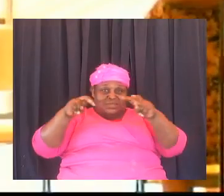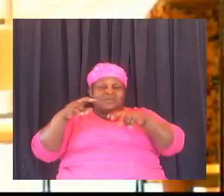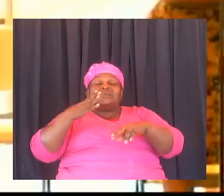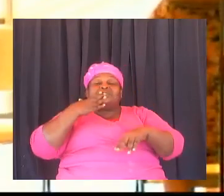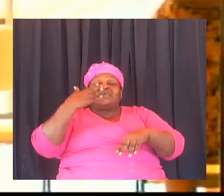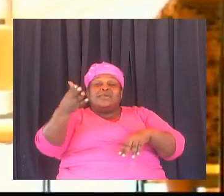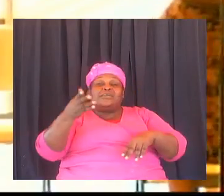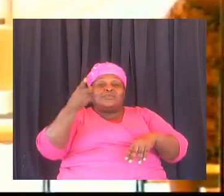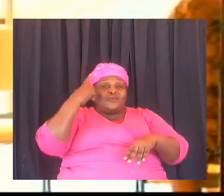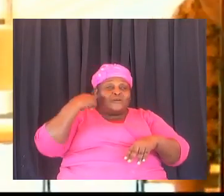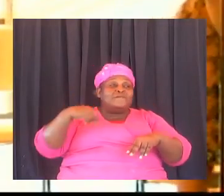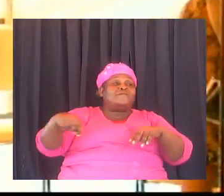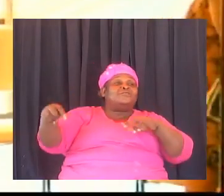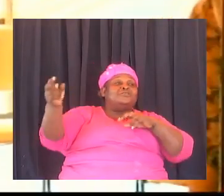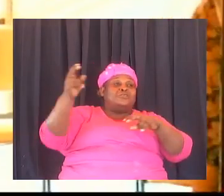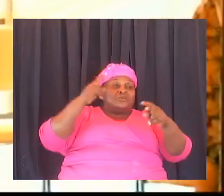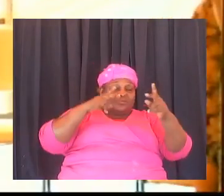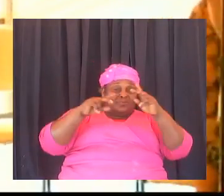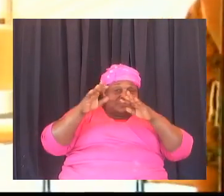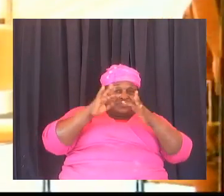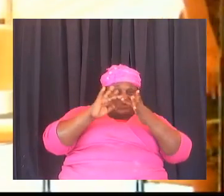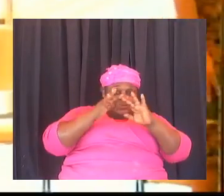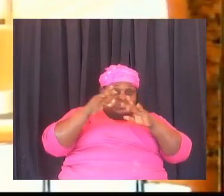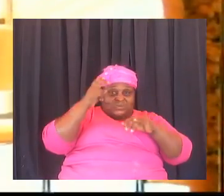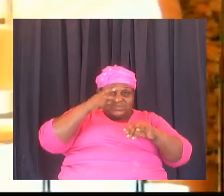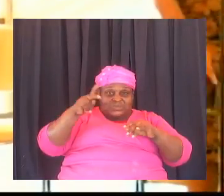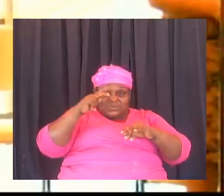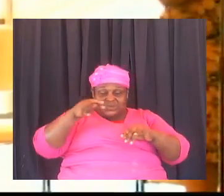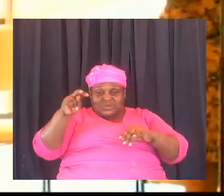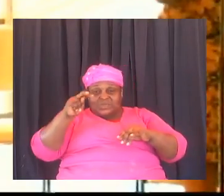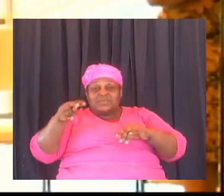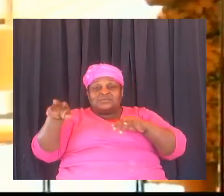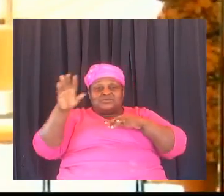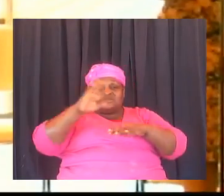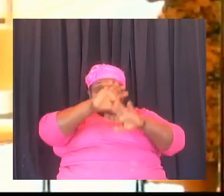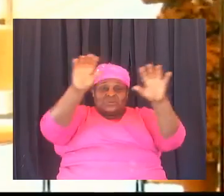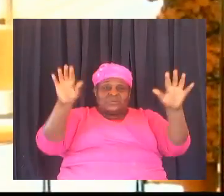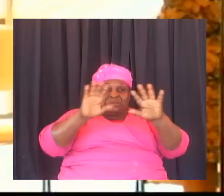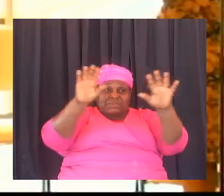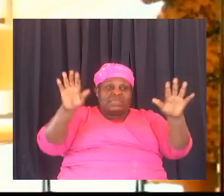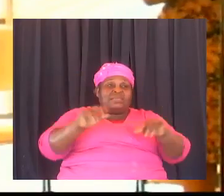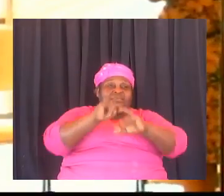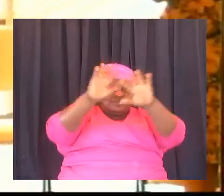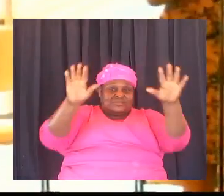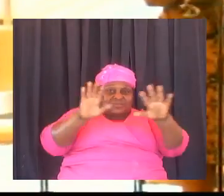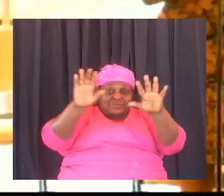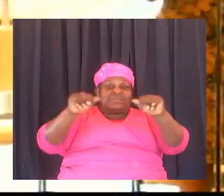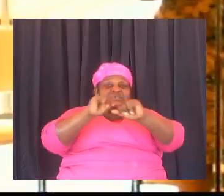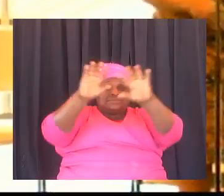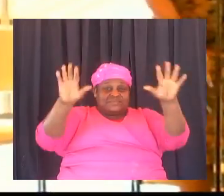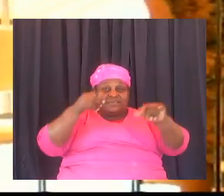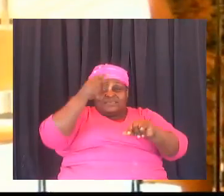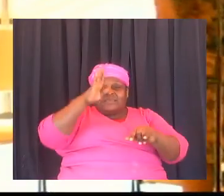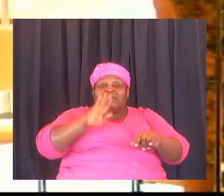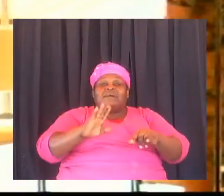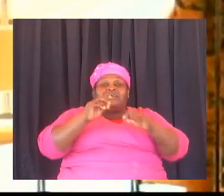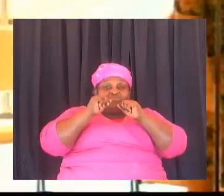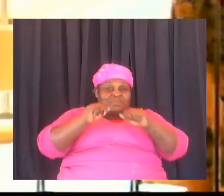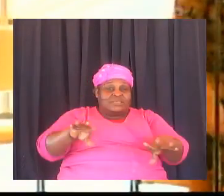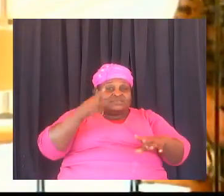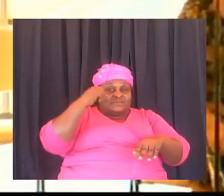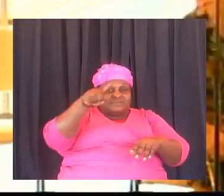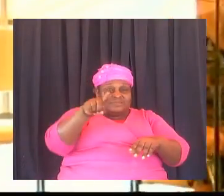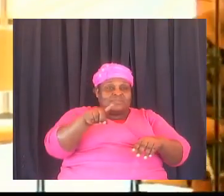in Sunday after Sunday. And the Lord has a blessing in store for you. Stay tuned right now as